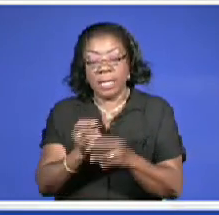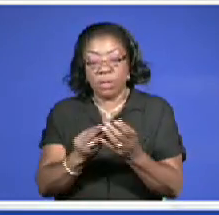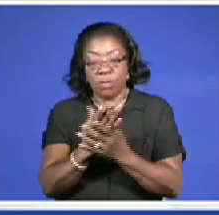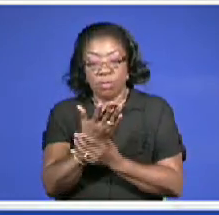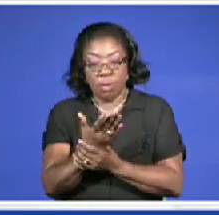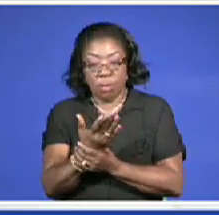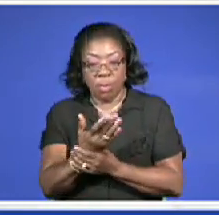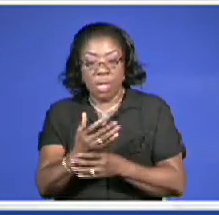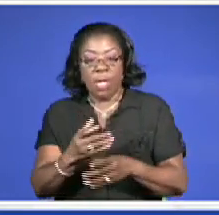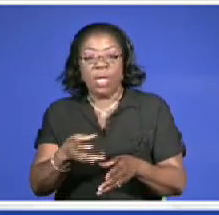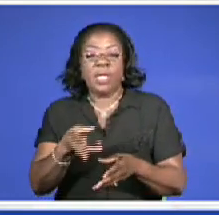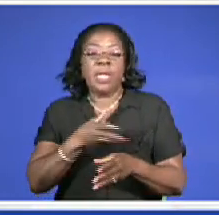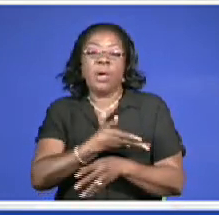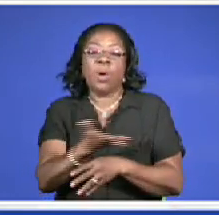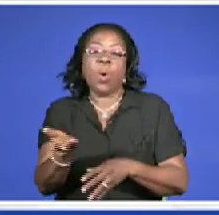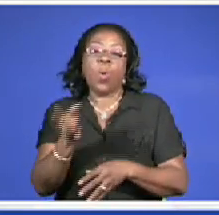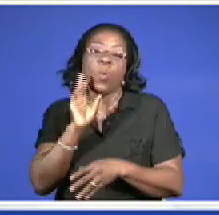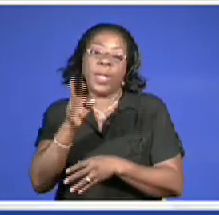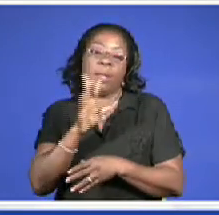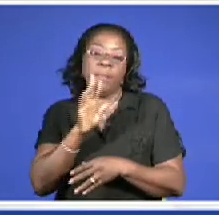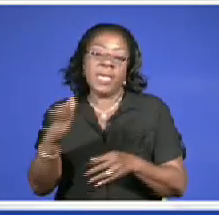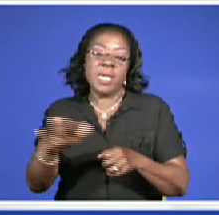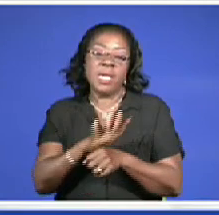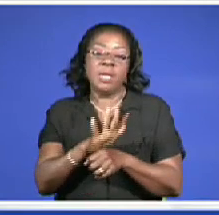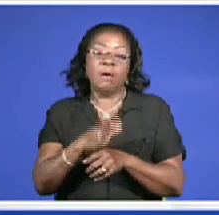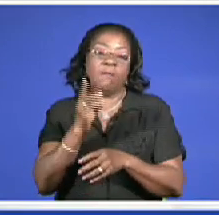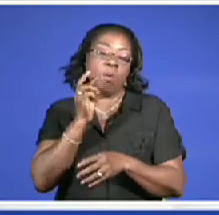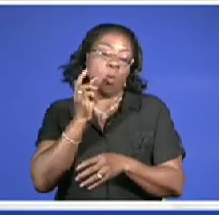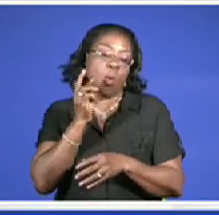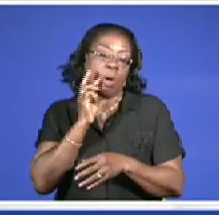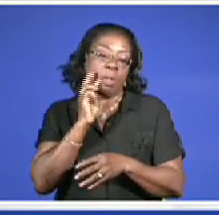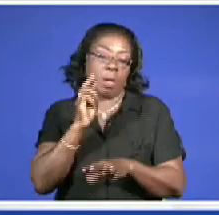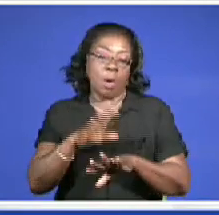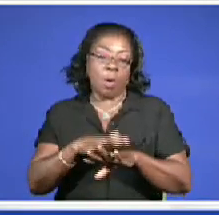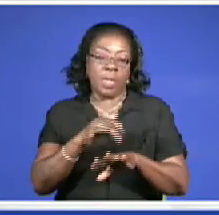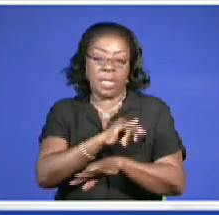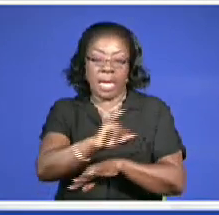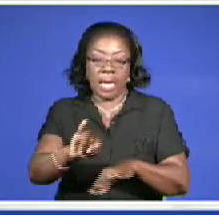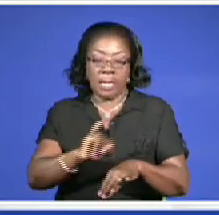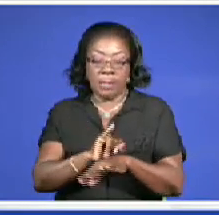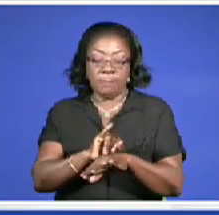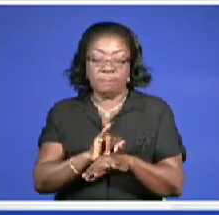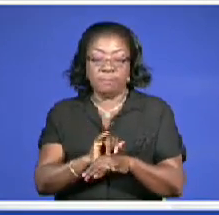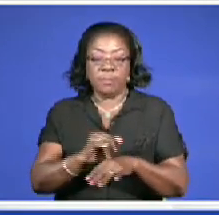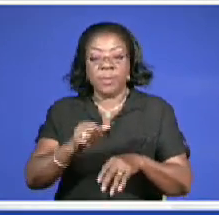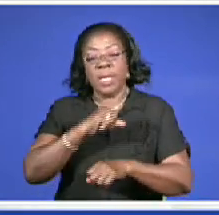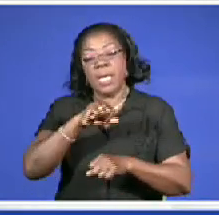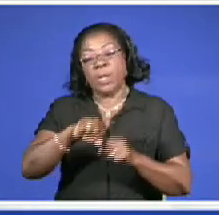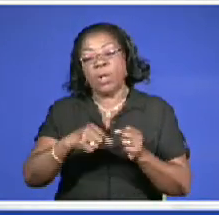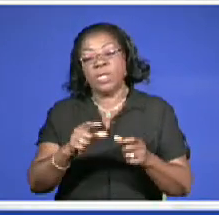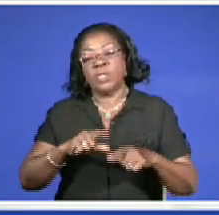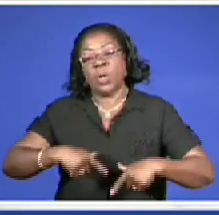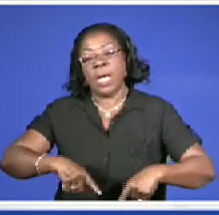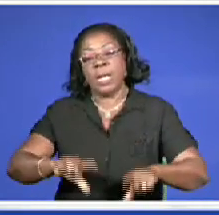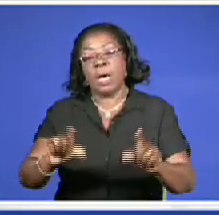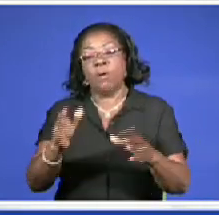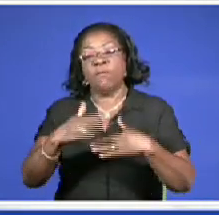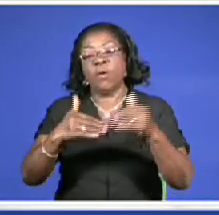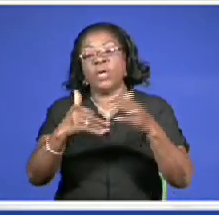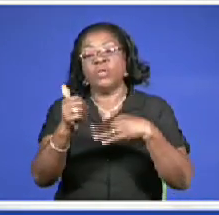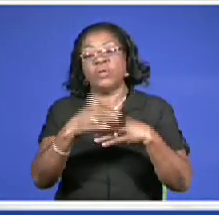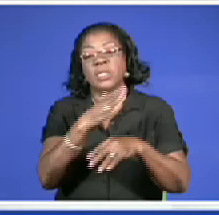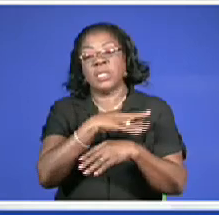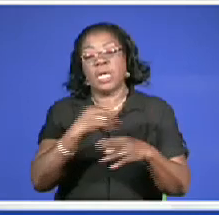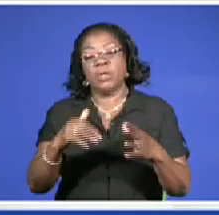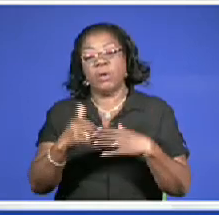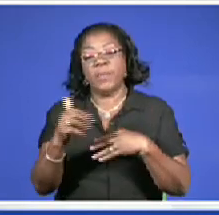over, and it wouldn't have any impact on our capacity. It also allows for construction and the rebuilding.